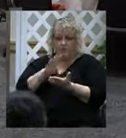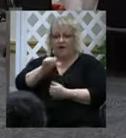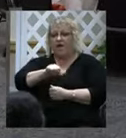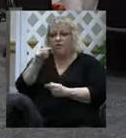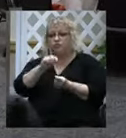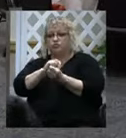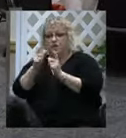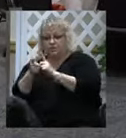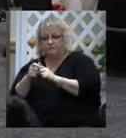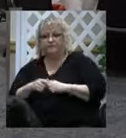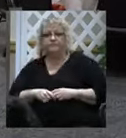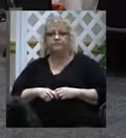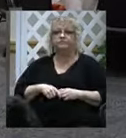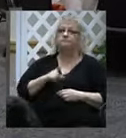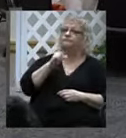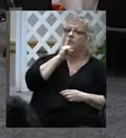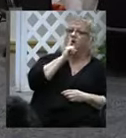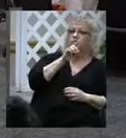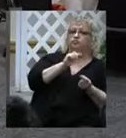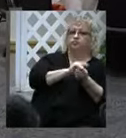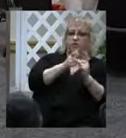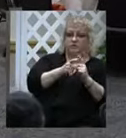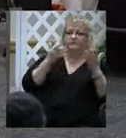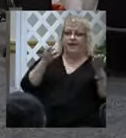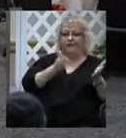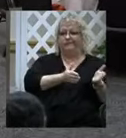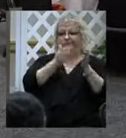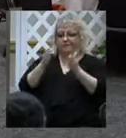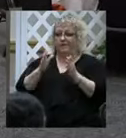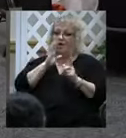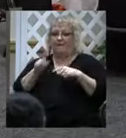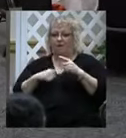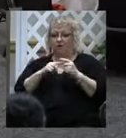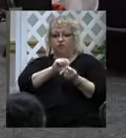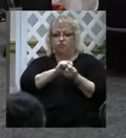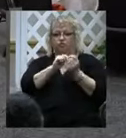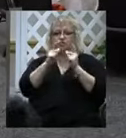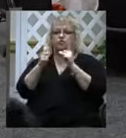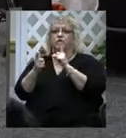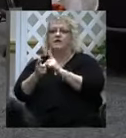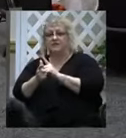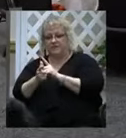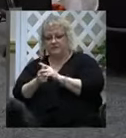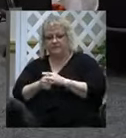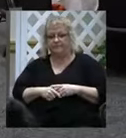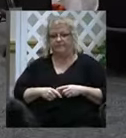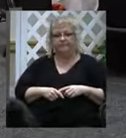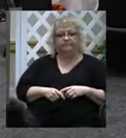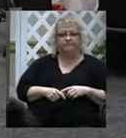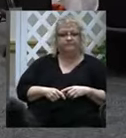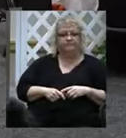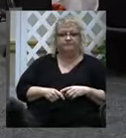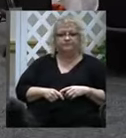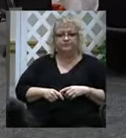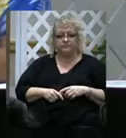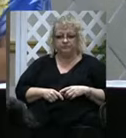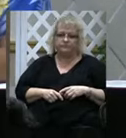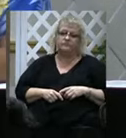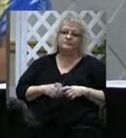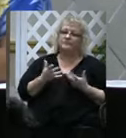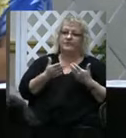So I wasn't going to talk about translation, but now we're going to talk about the translation of these documents. So we either have